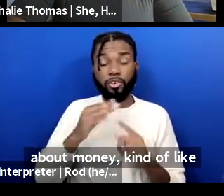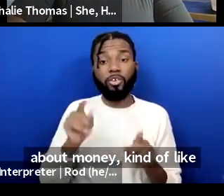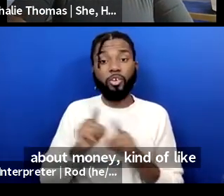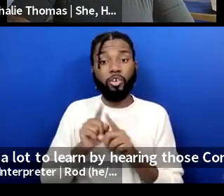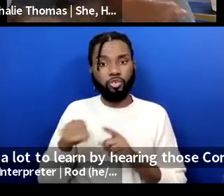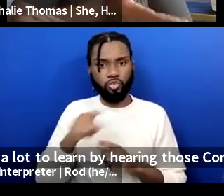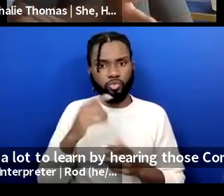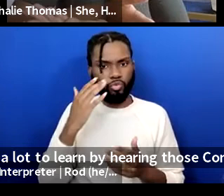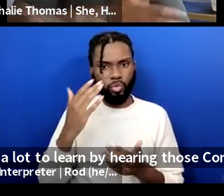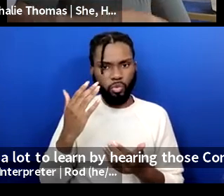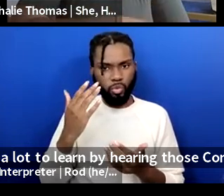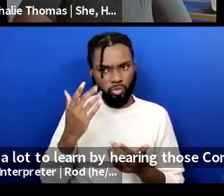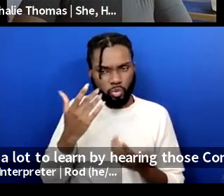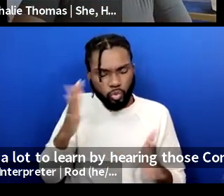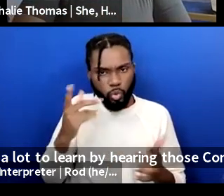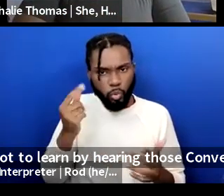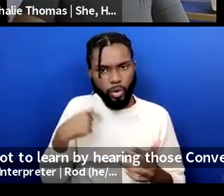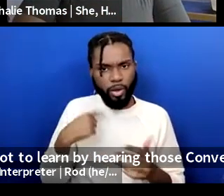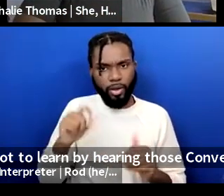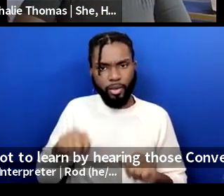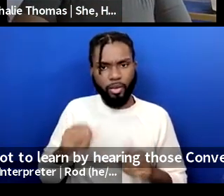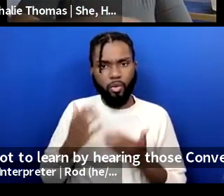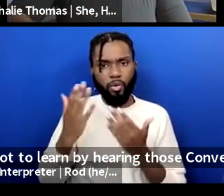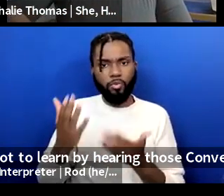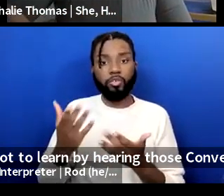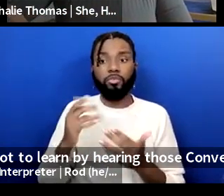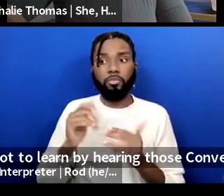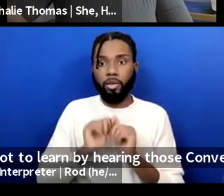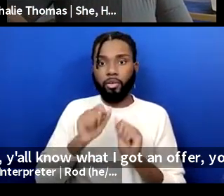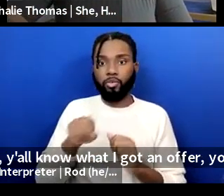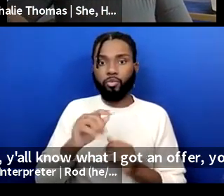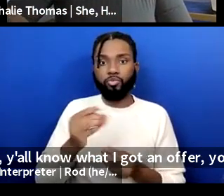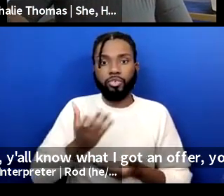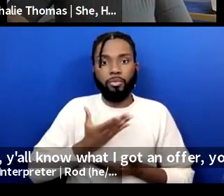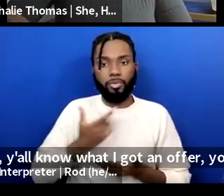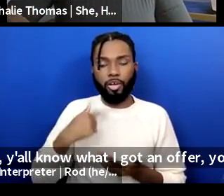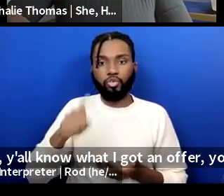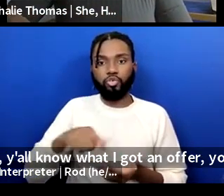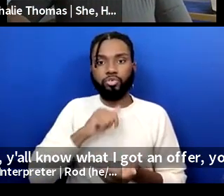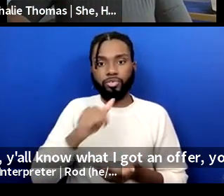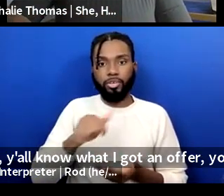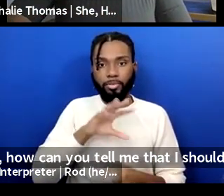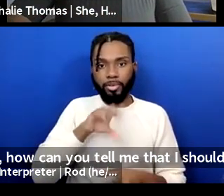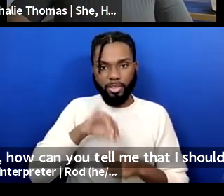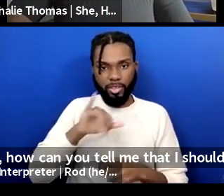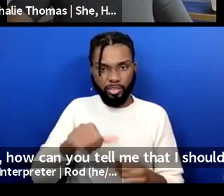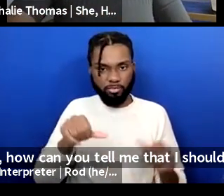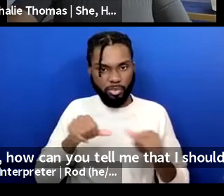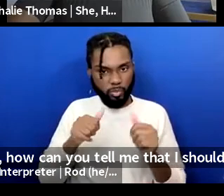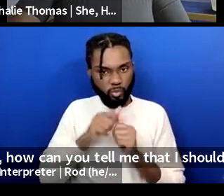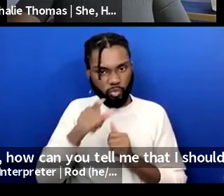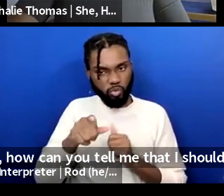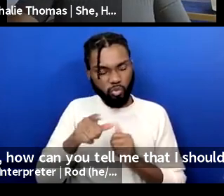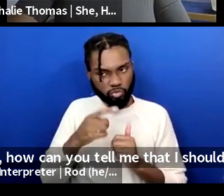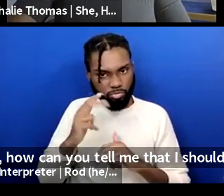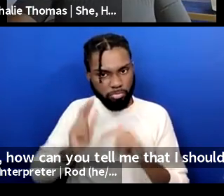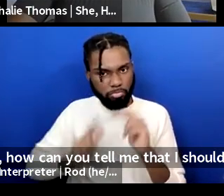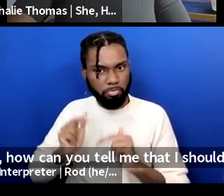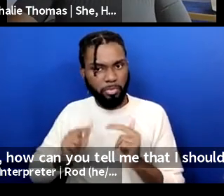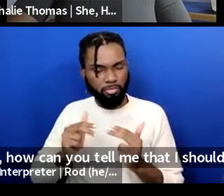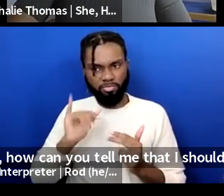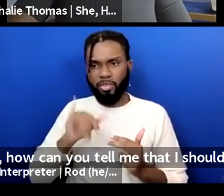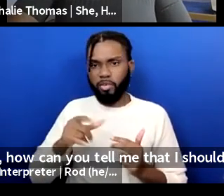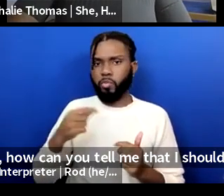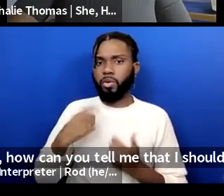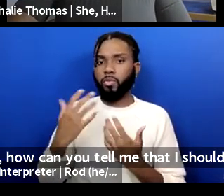I got to offer. You do not know. So how can you tell me that I should not be in that space with you building? Like, that's what I want.